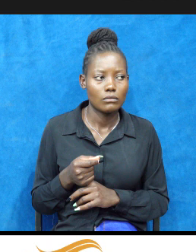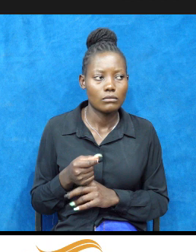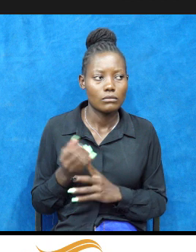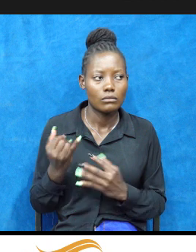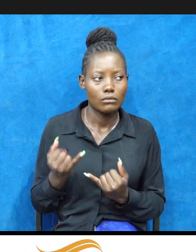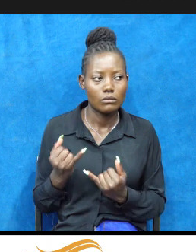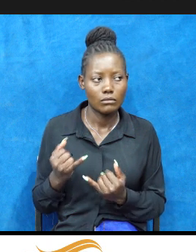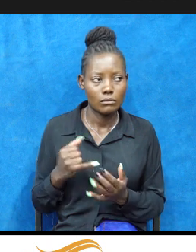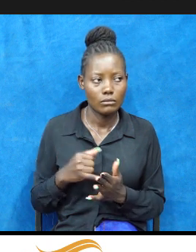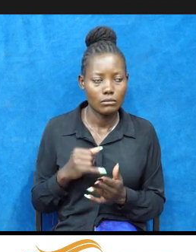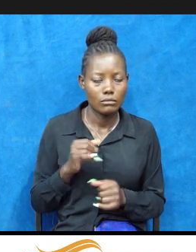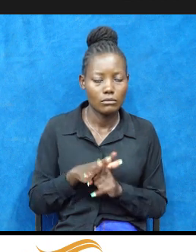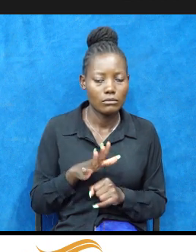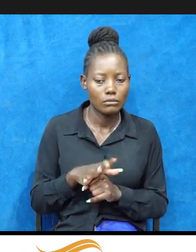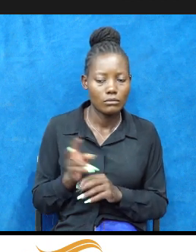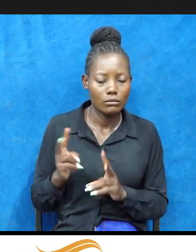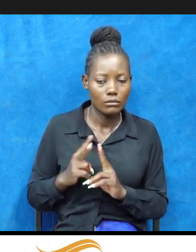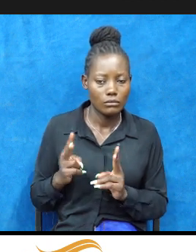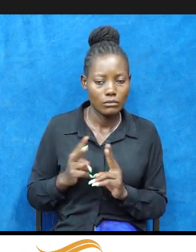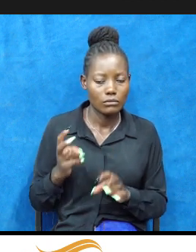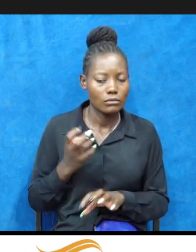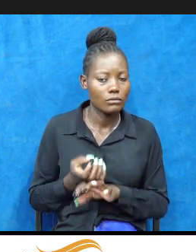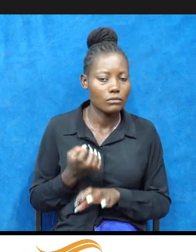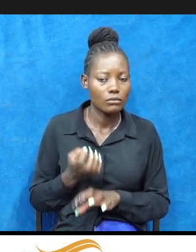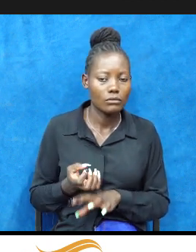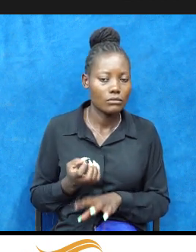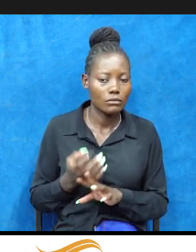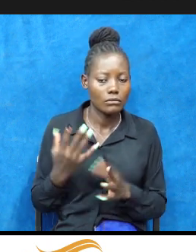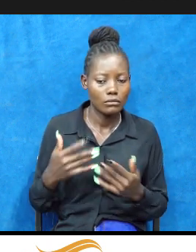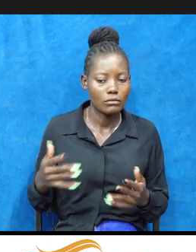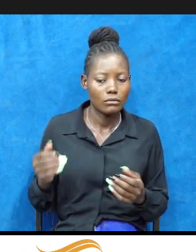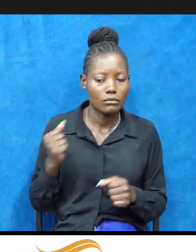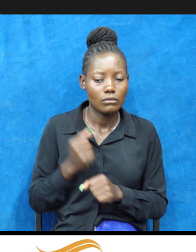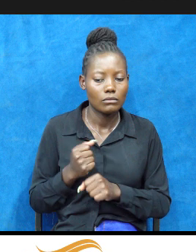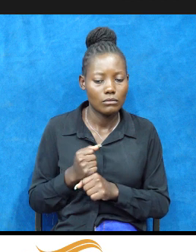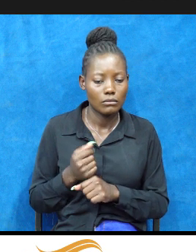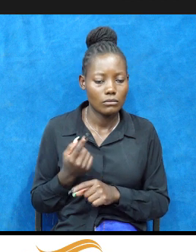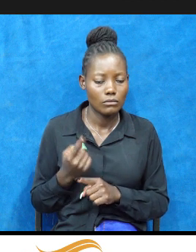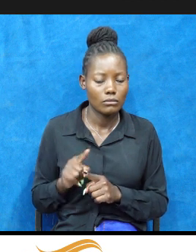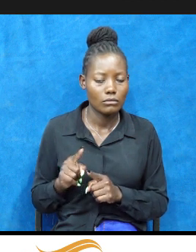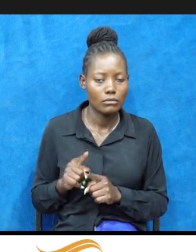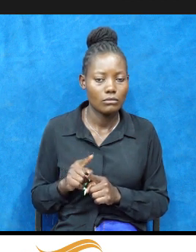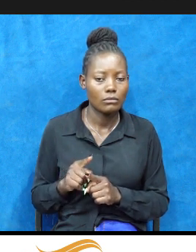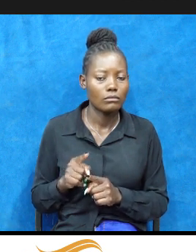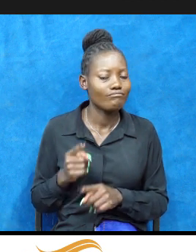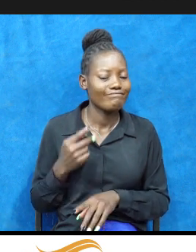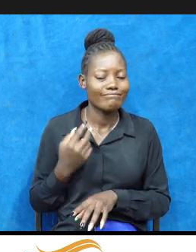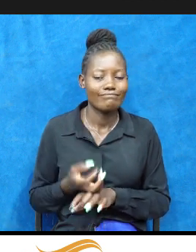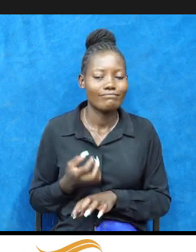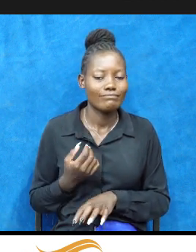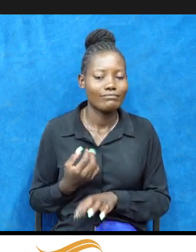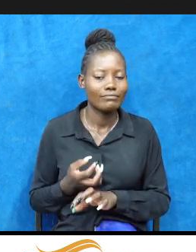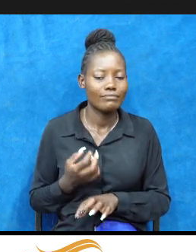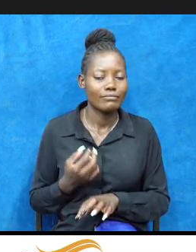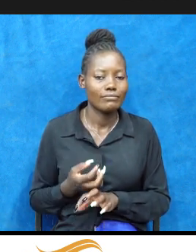So it's extreme. I mean, it is a very, very hard drill. Not something, it's definitely plyometric, but it's a high degree